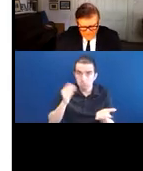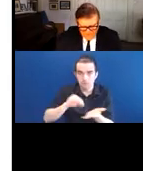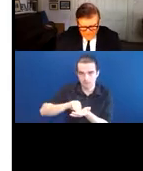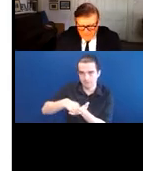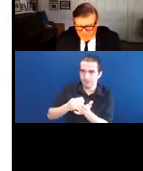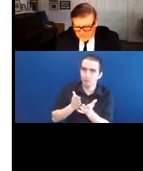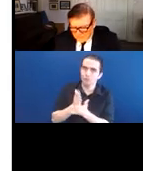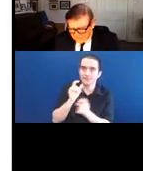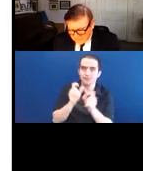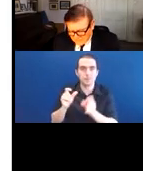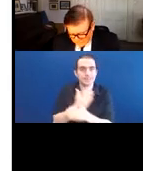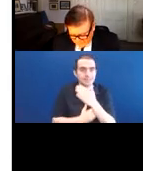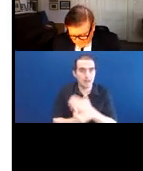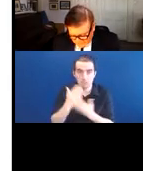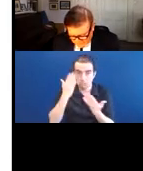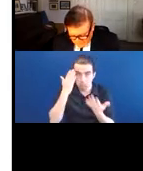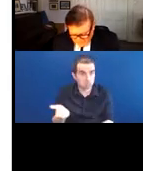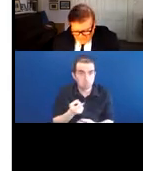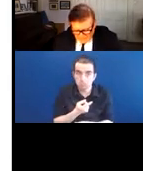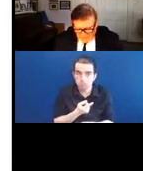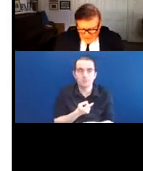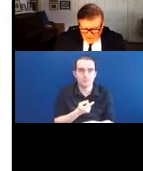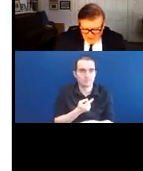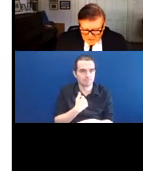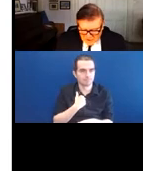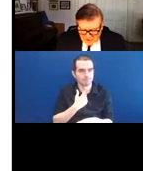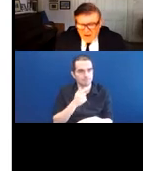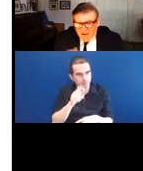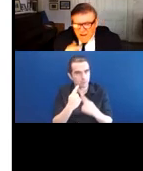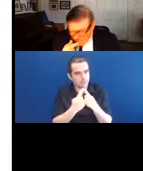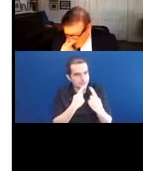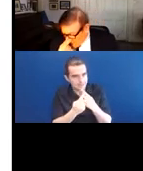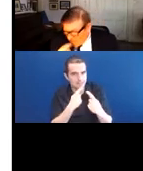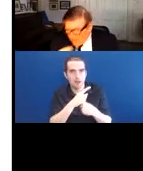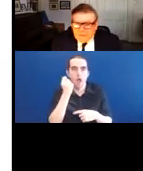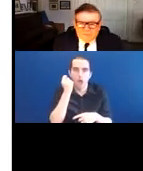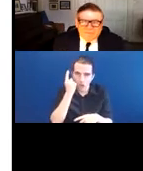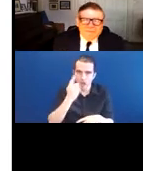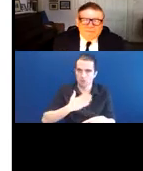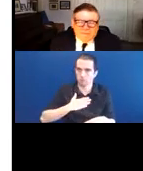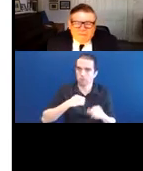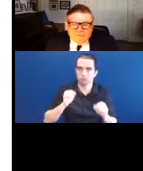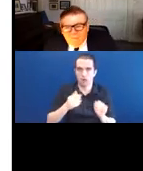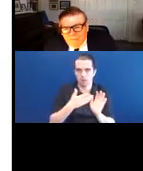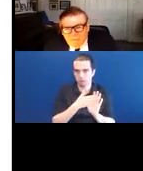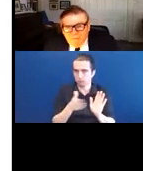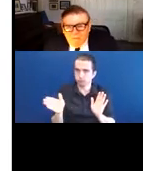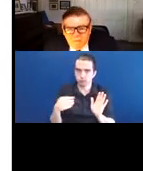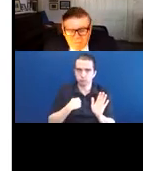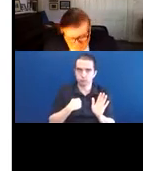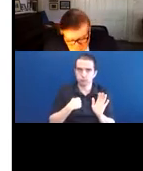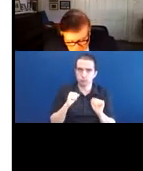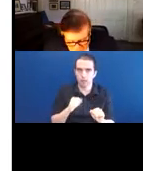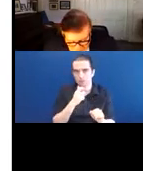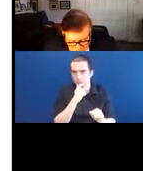Then the other tool that we use is to work with peer support groups. So for example, I go to a peer support group, and if I was to get